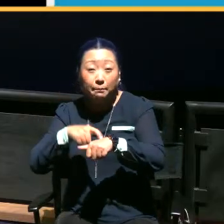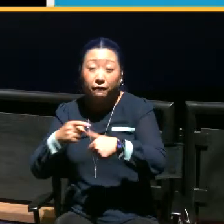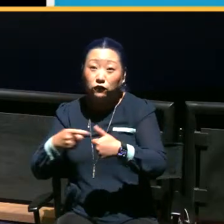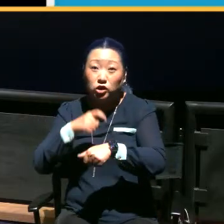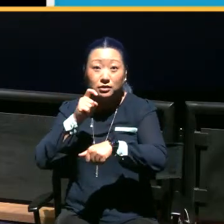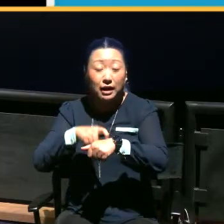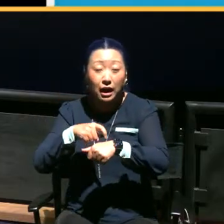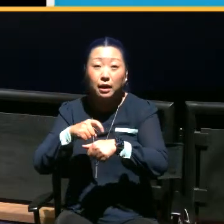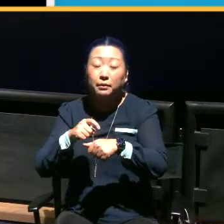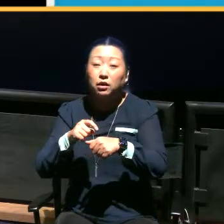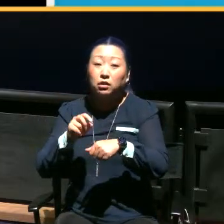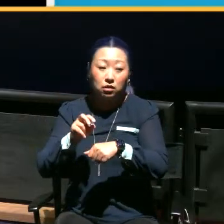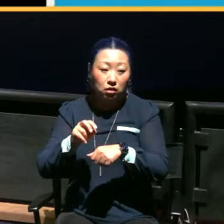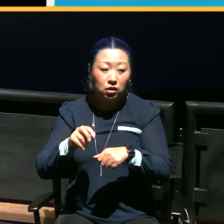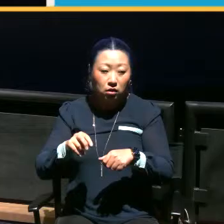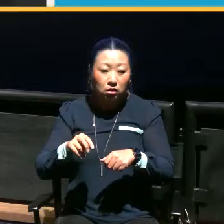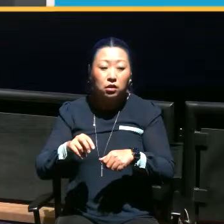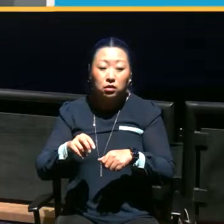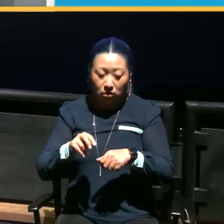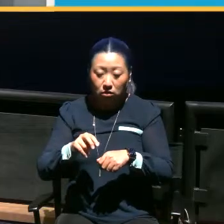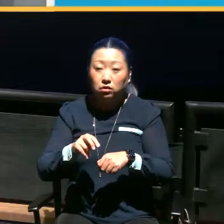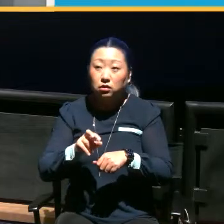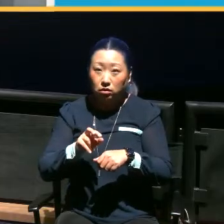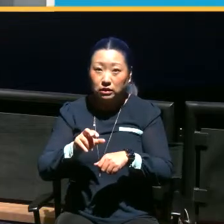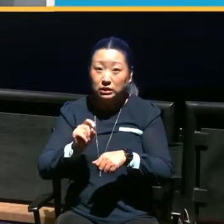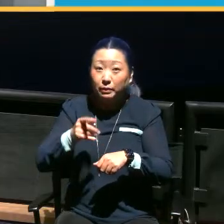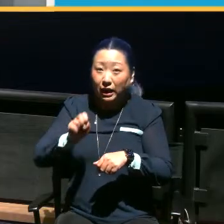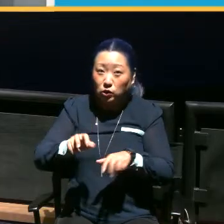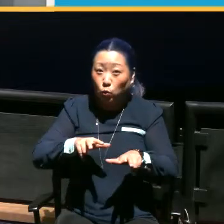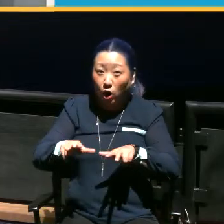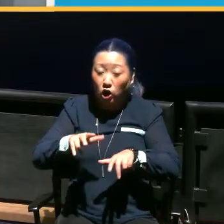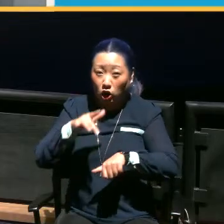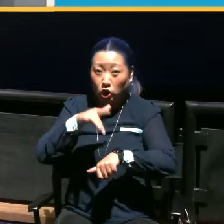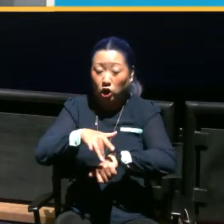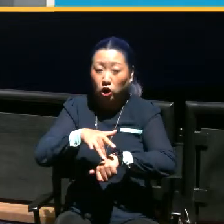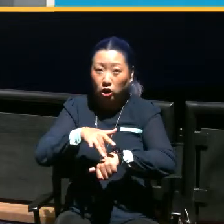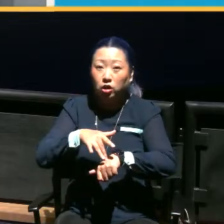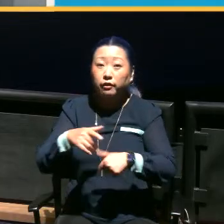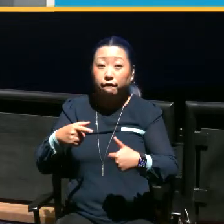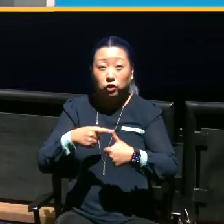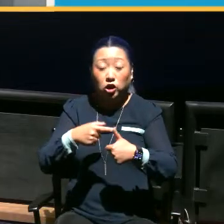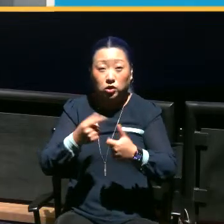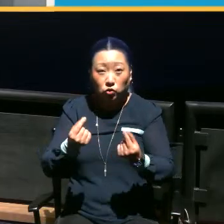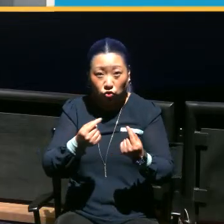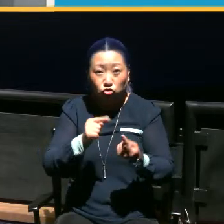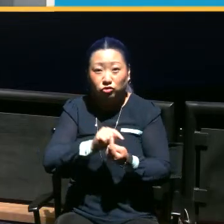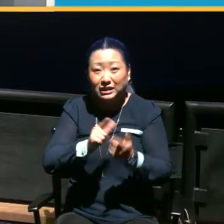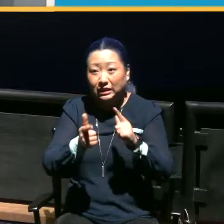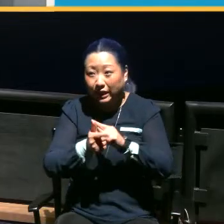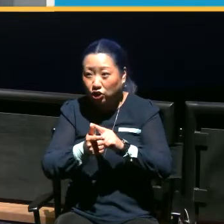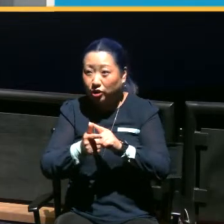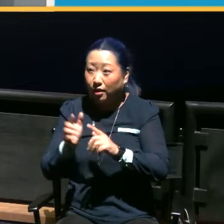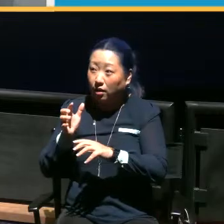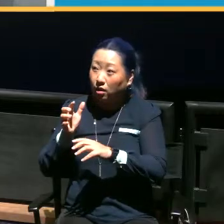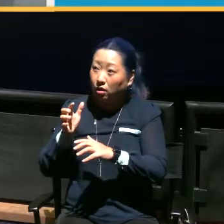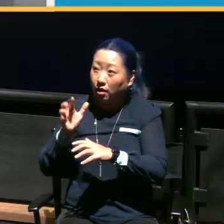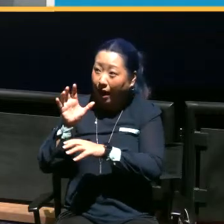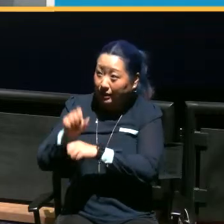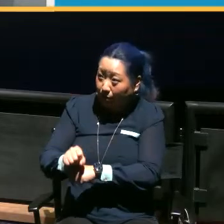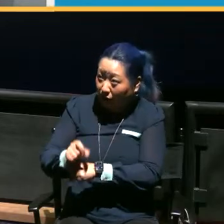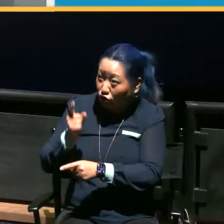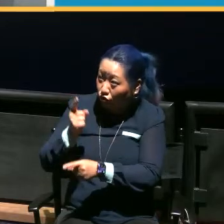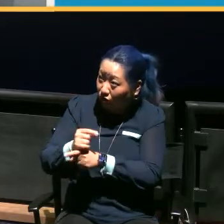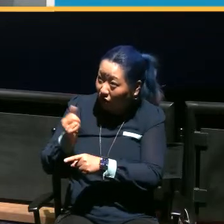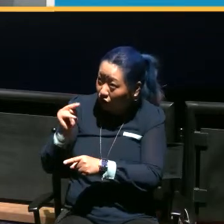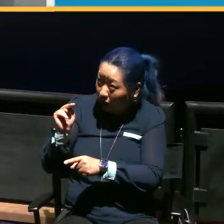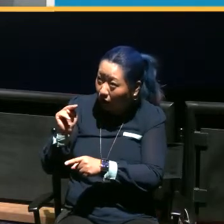first-time spacewalker, the first line on the checklist was translation adaptation. Did I get that right, John? Yep. And that's